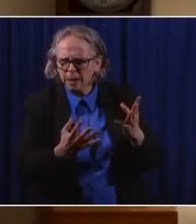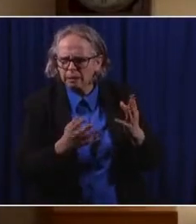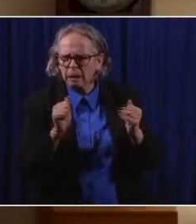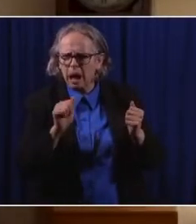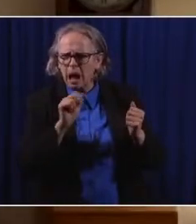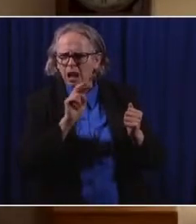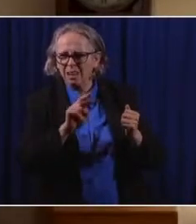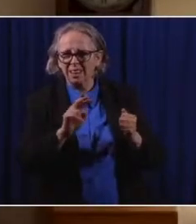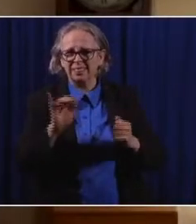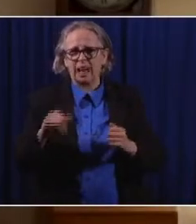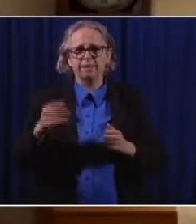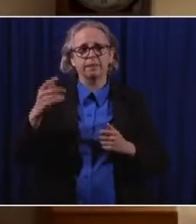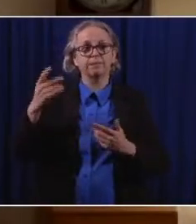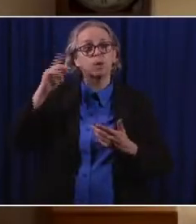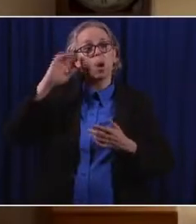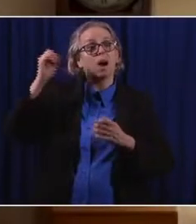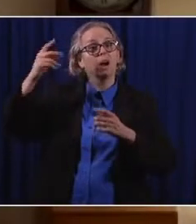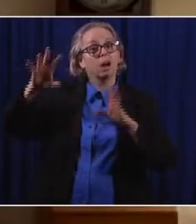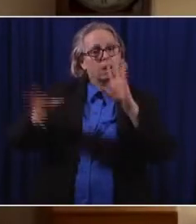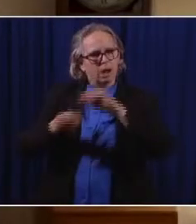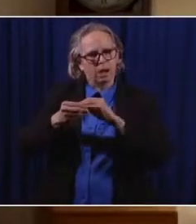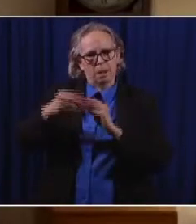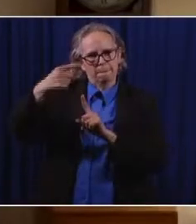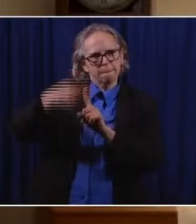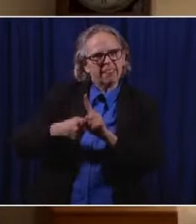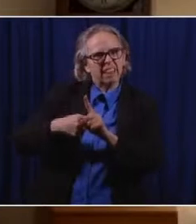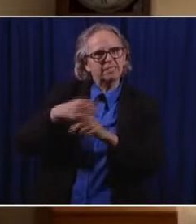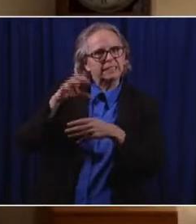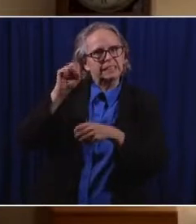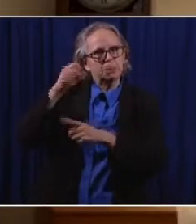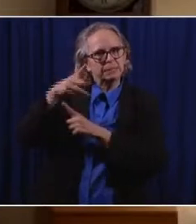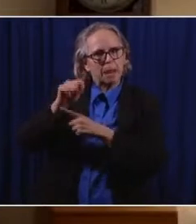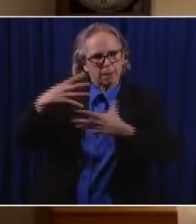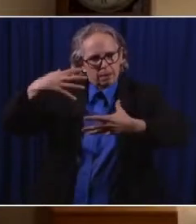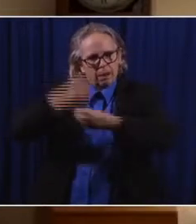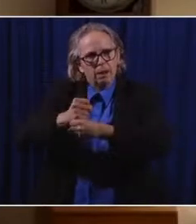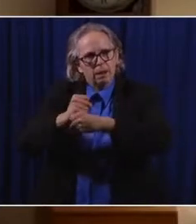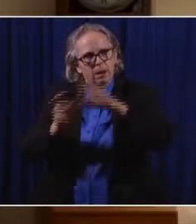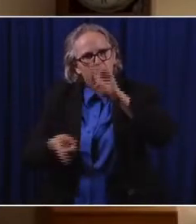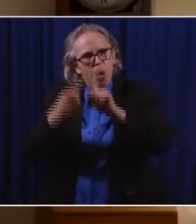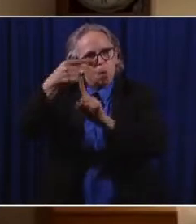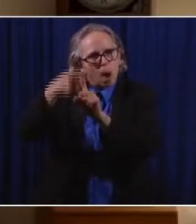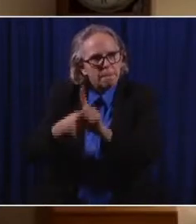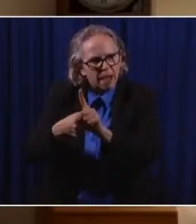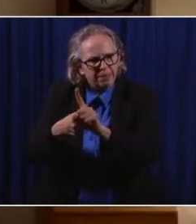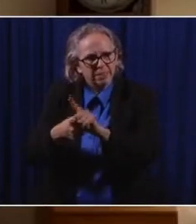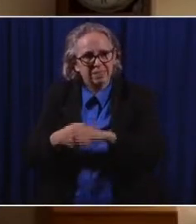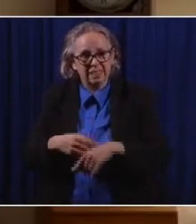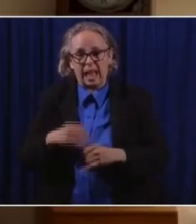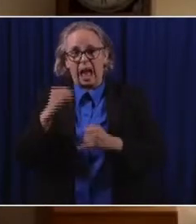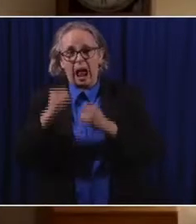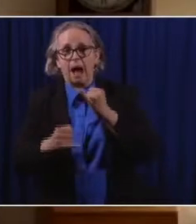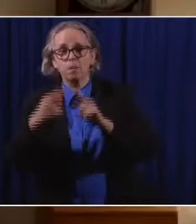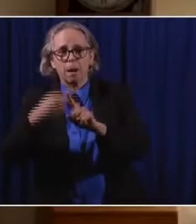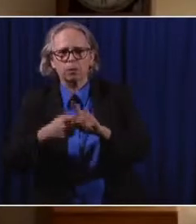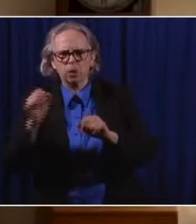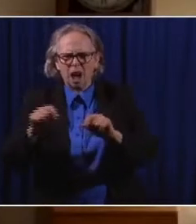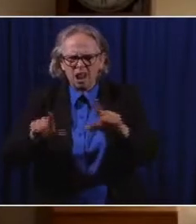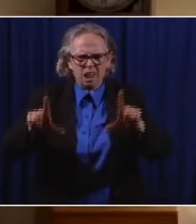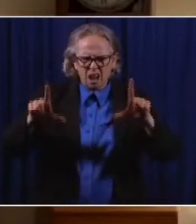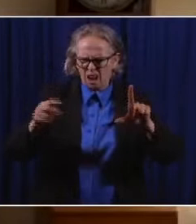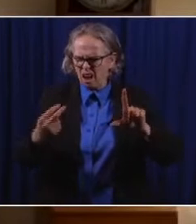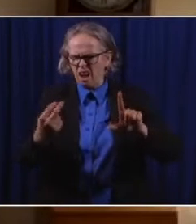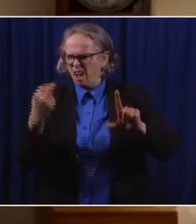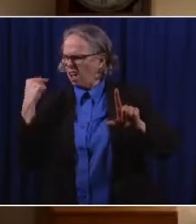September. So as September ends, you can look back and see cases, how many cases your county had,